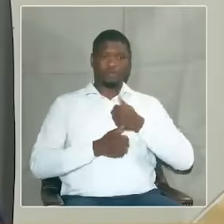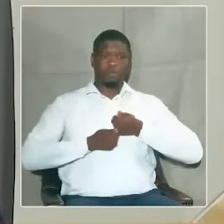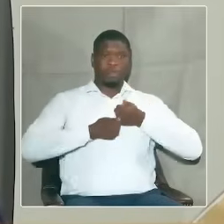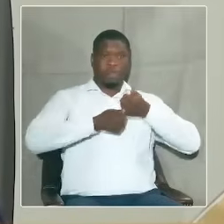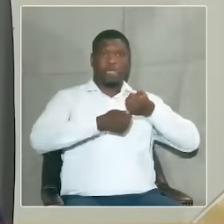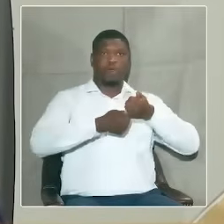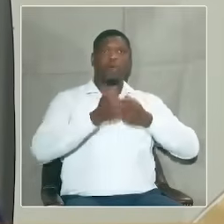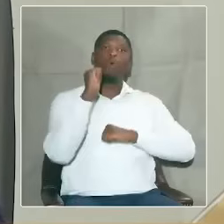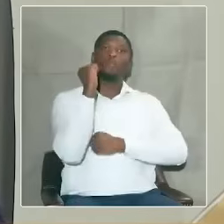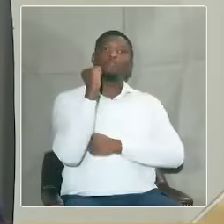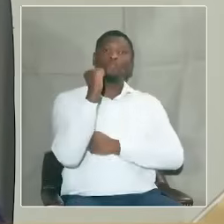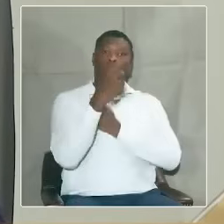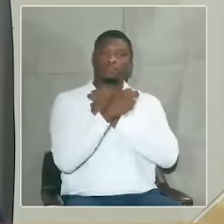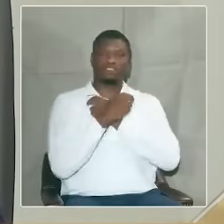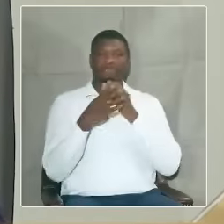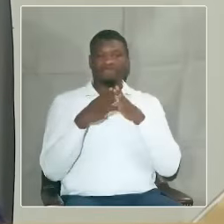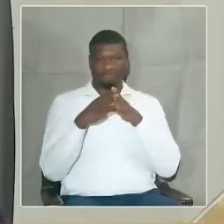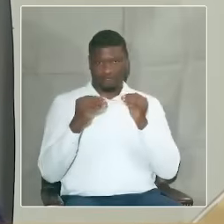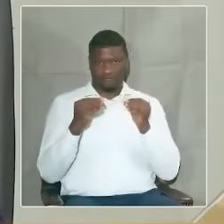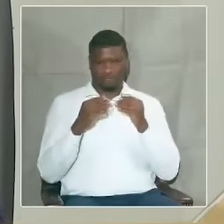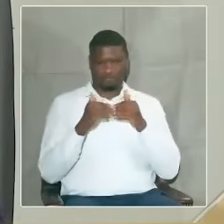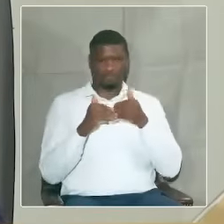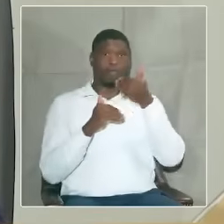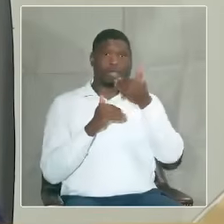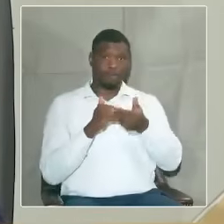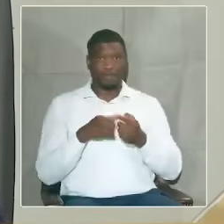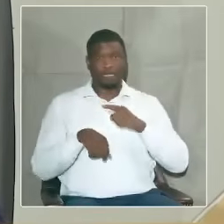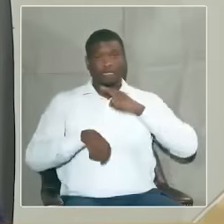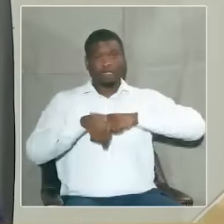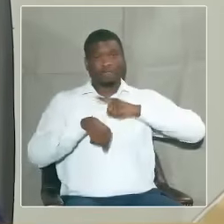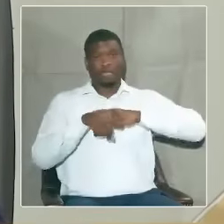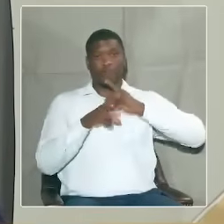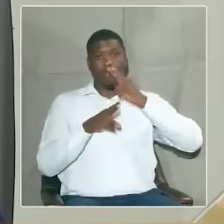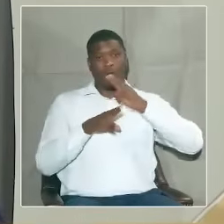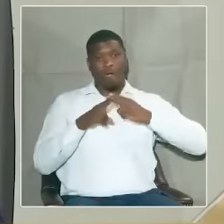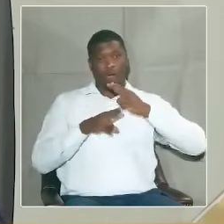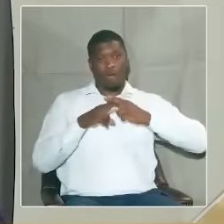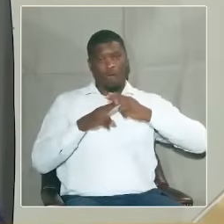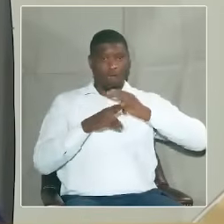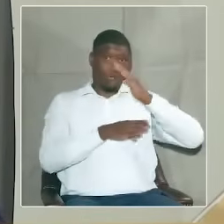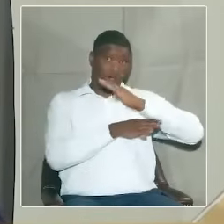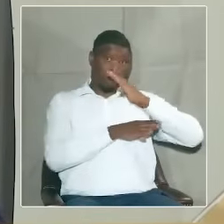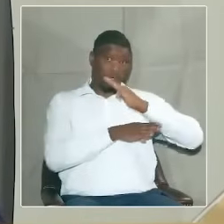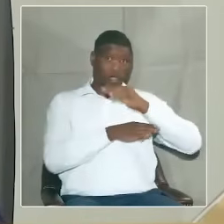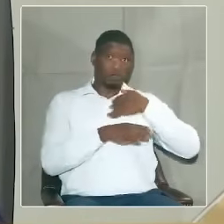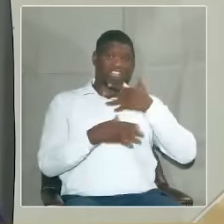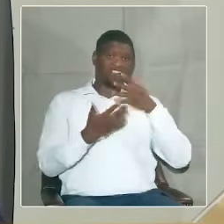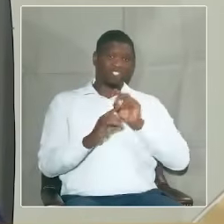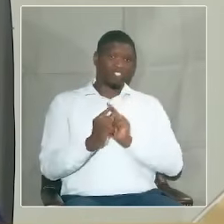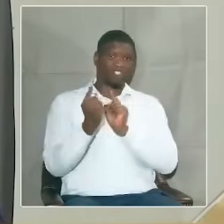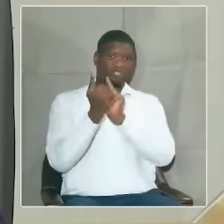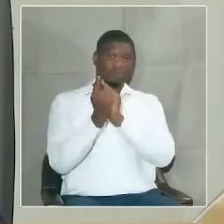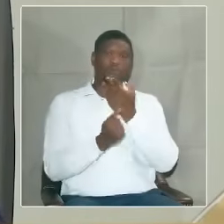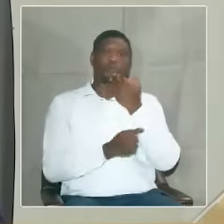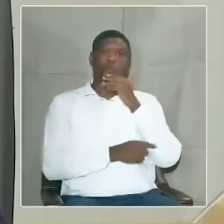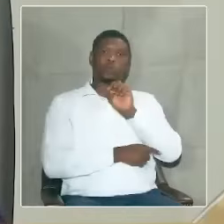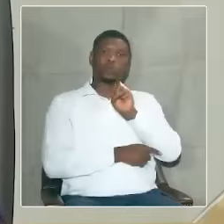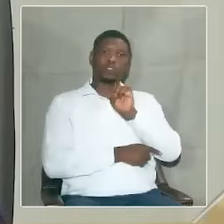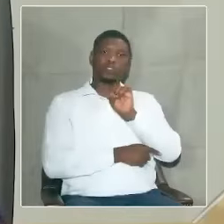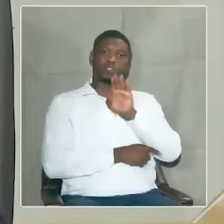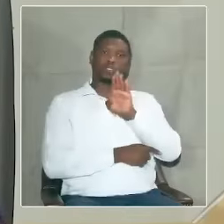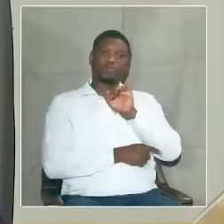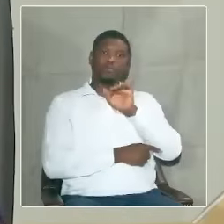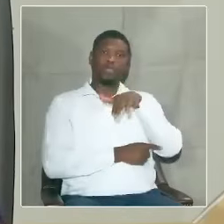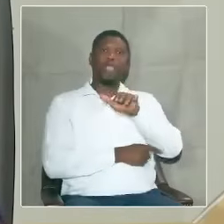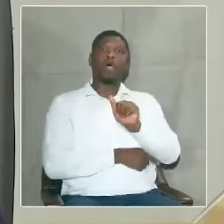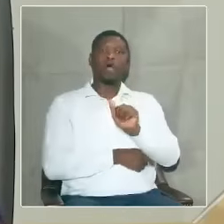And late in the afternoon, I had a discussion with Lieutenant General Sibia. He